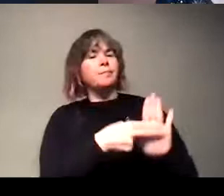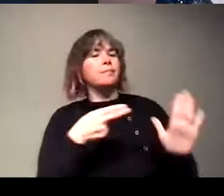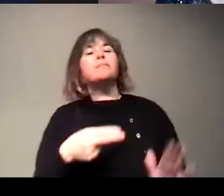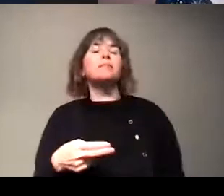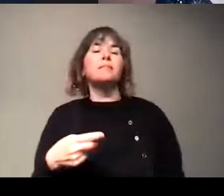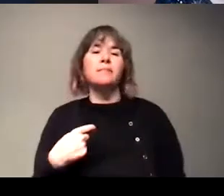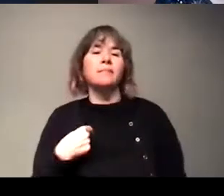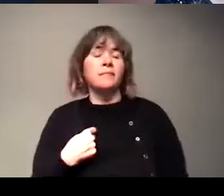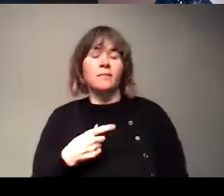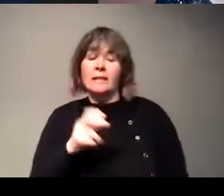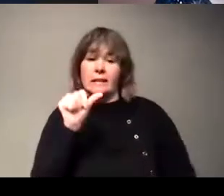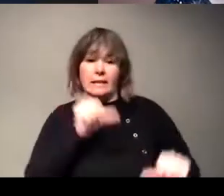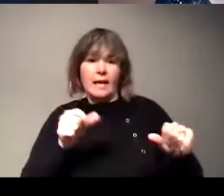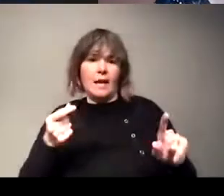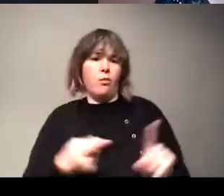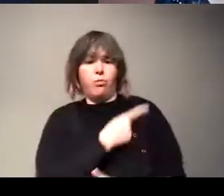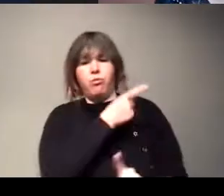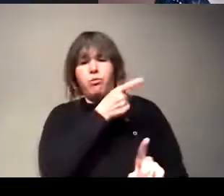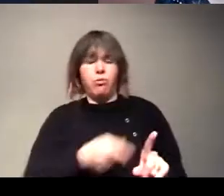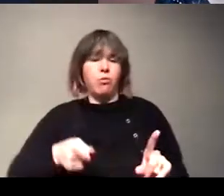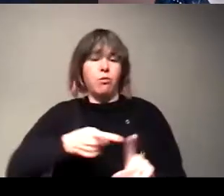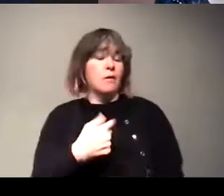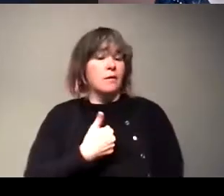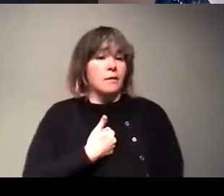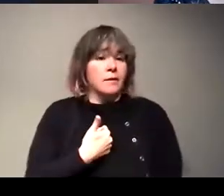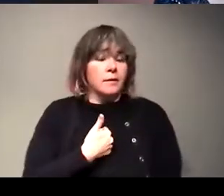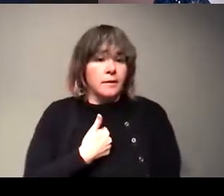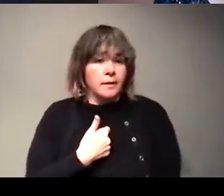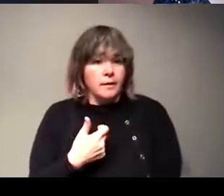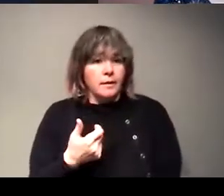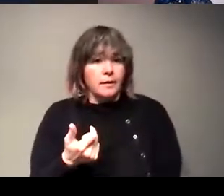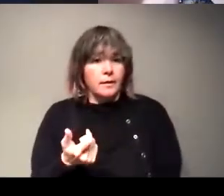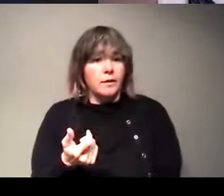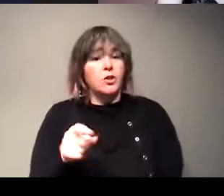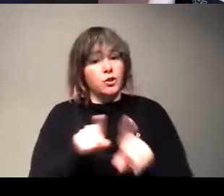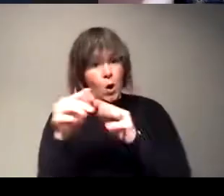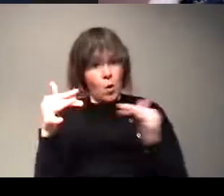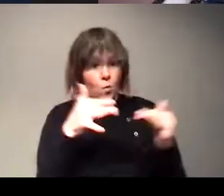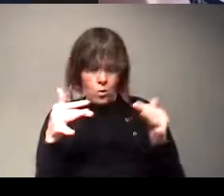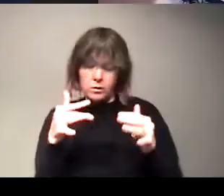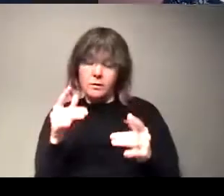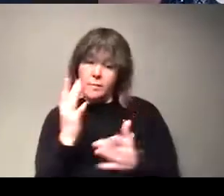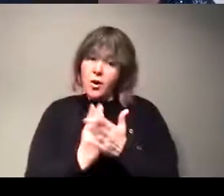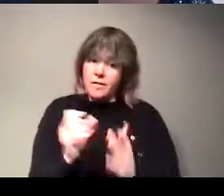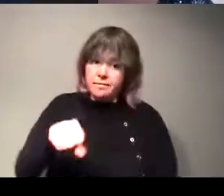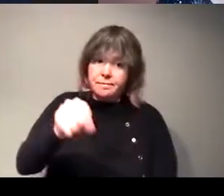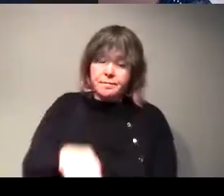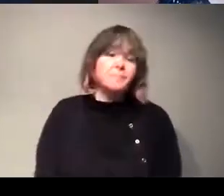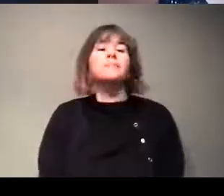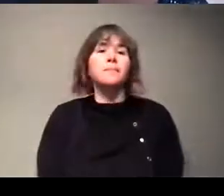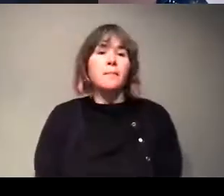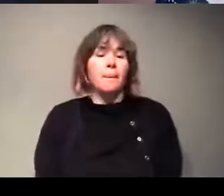roundabout way of getting into science. So Star Wars was a part of it.